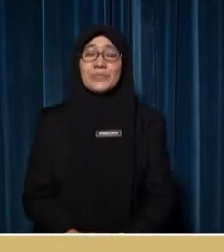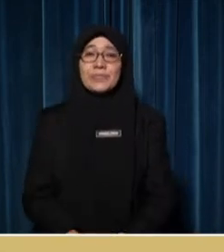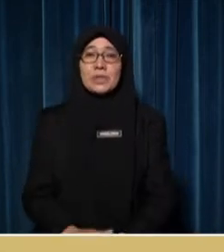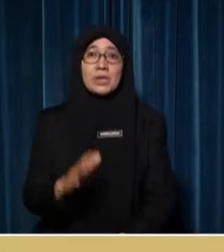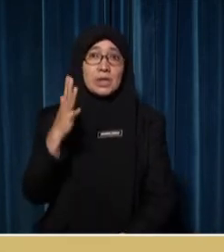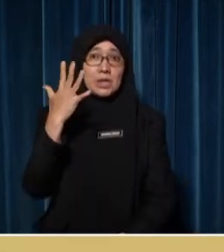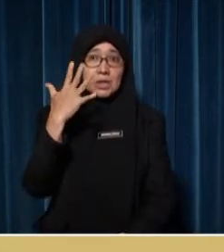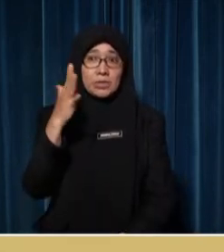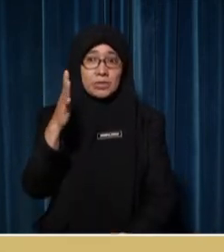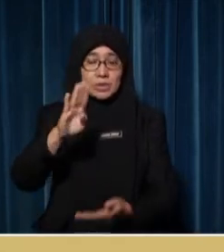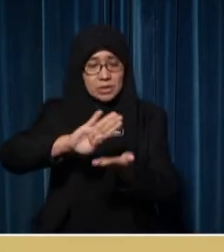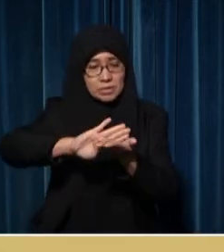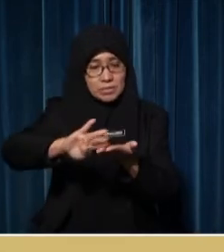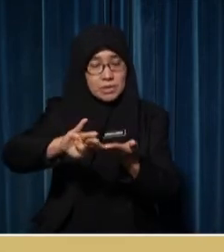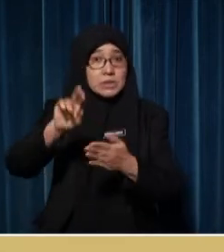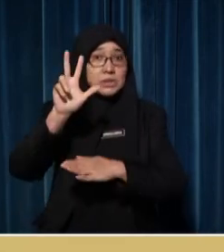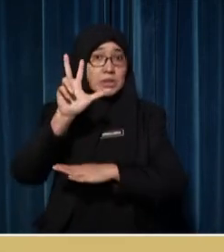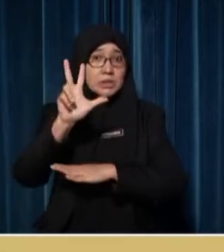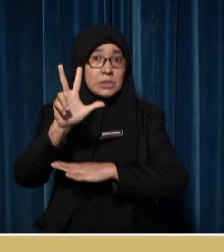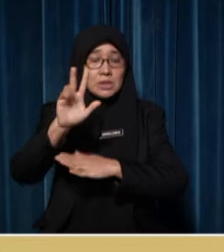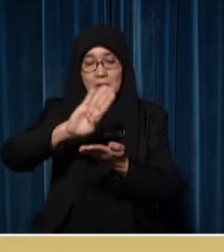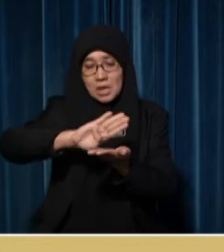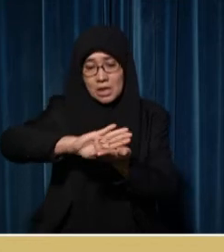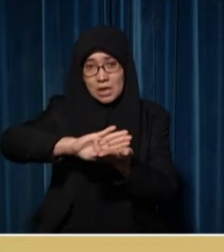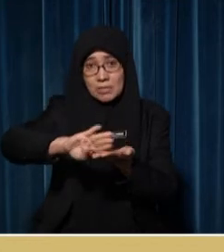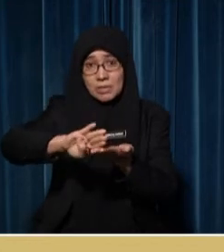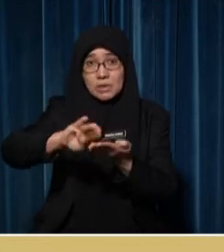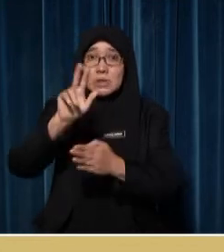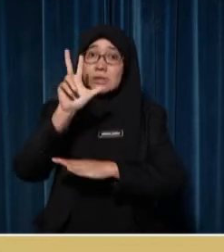15 minus 3, minus 3,